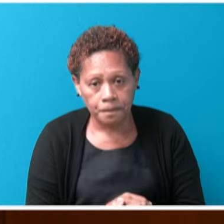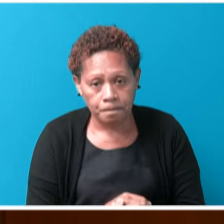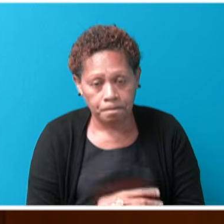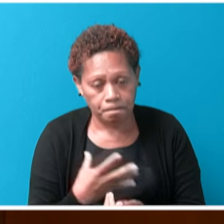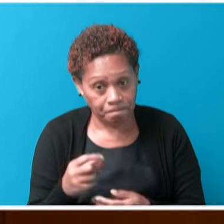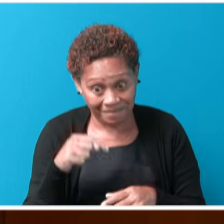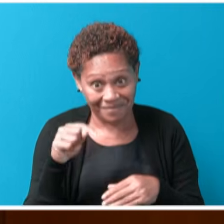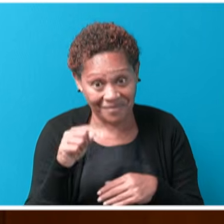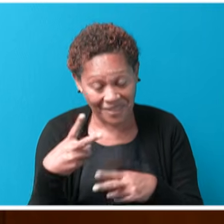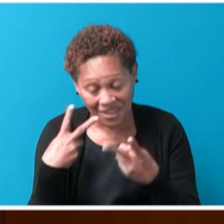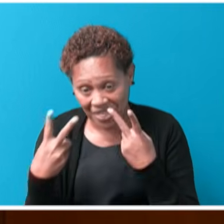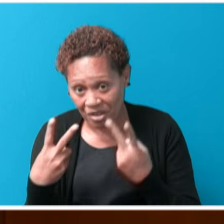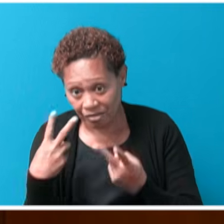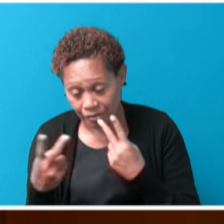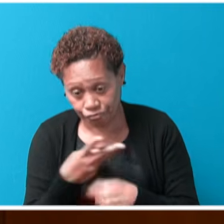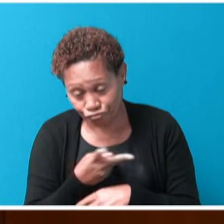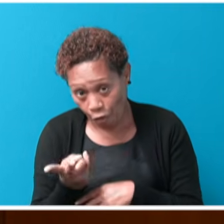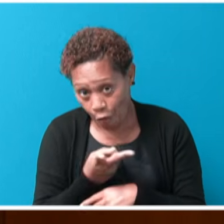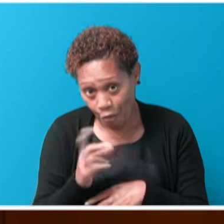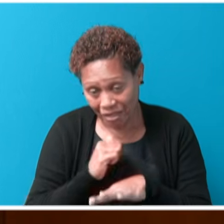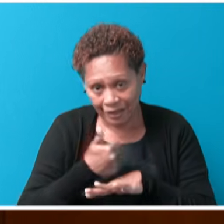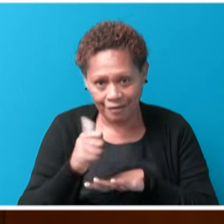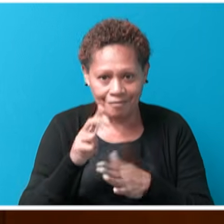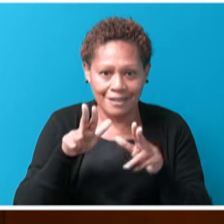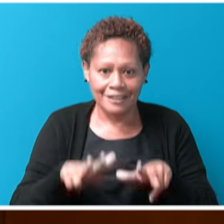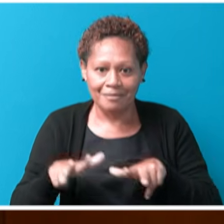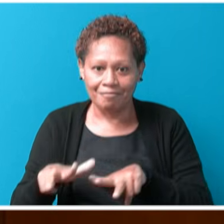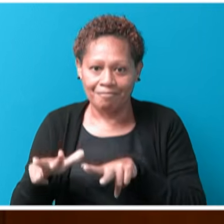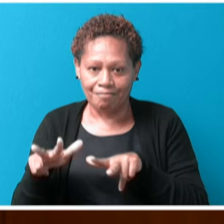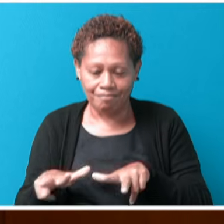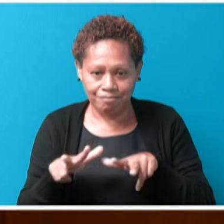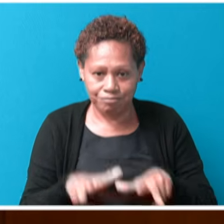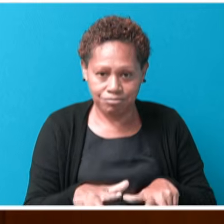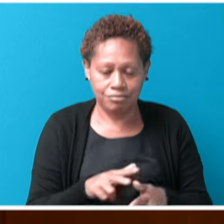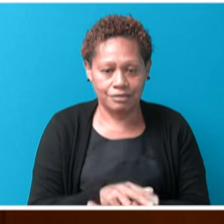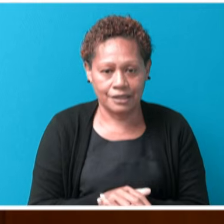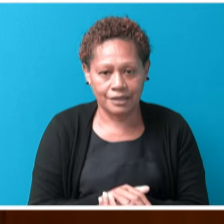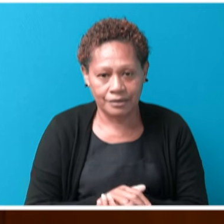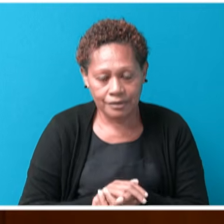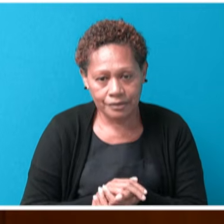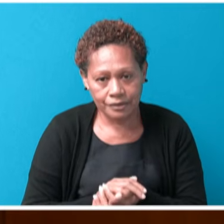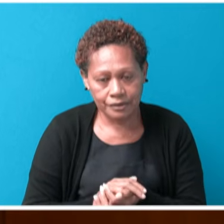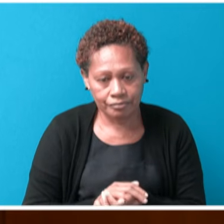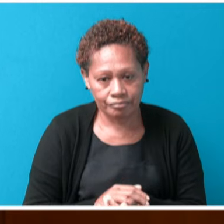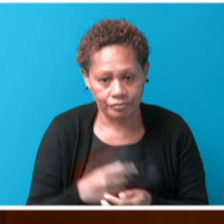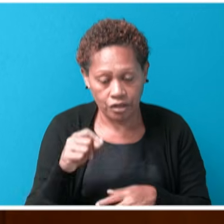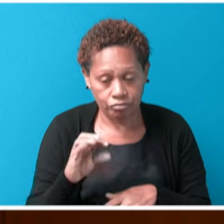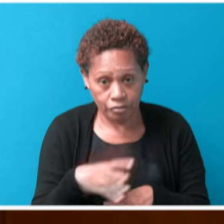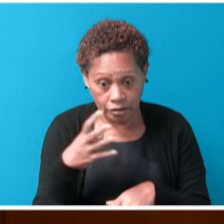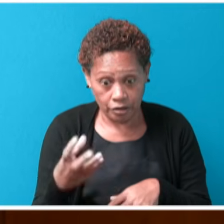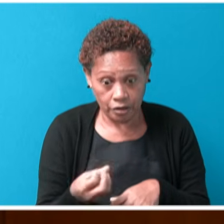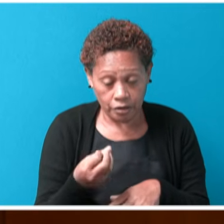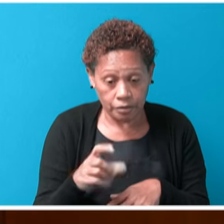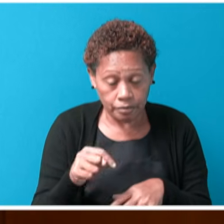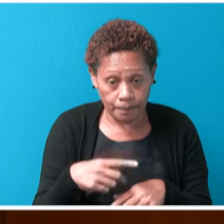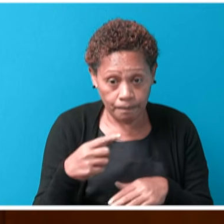visit, both governments also signed a memorandum of understanding to advance this initiative and establish